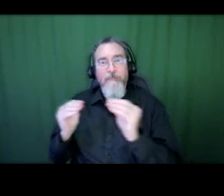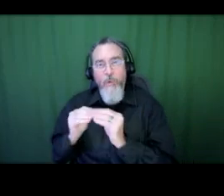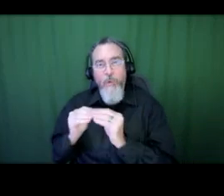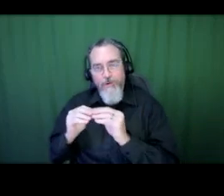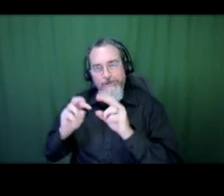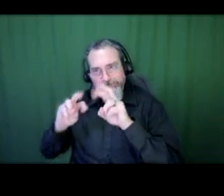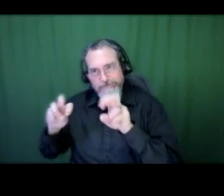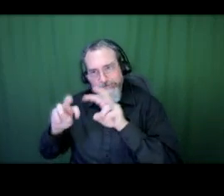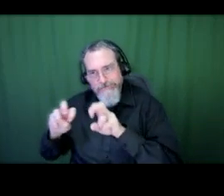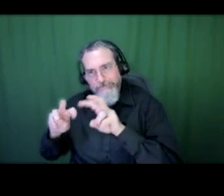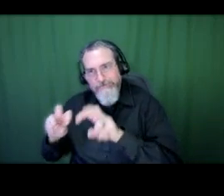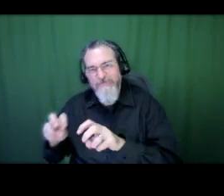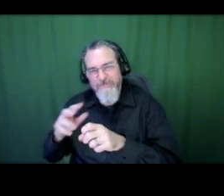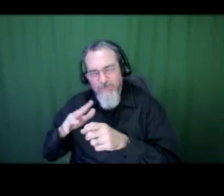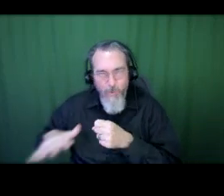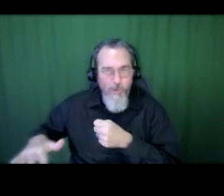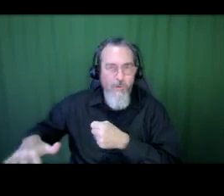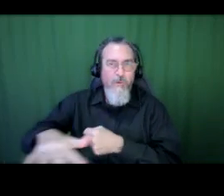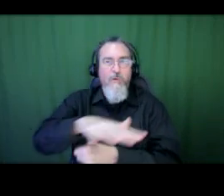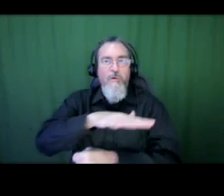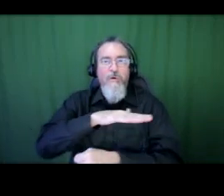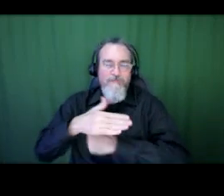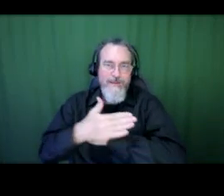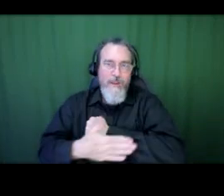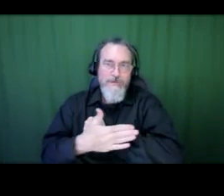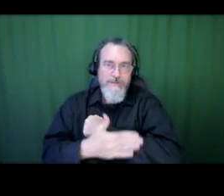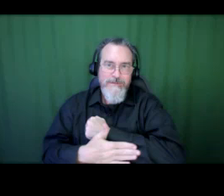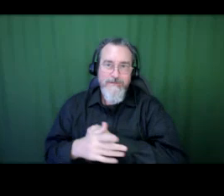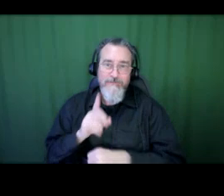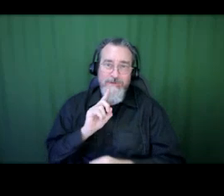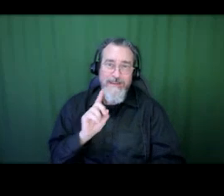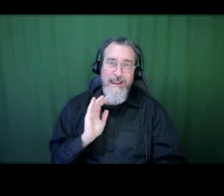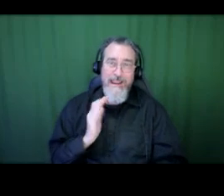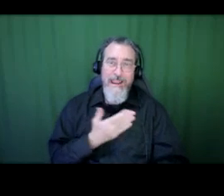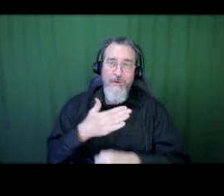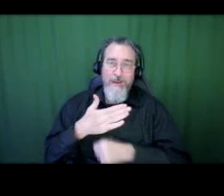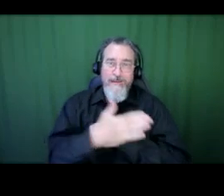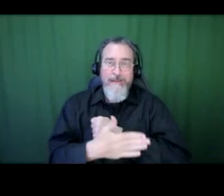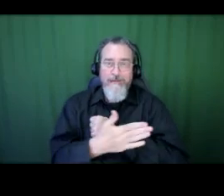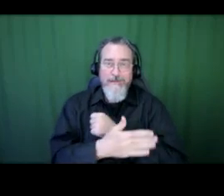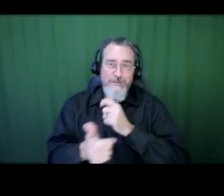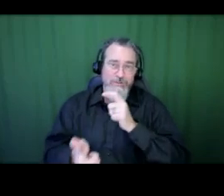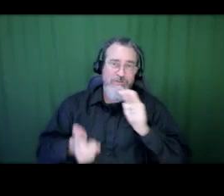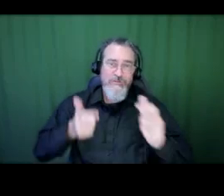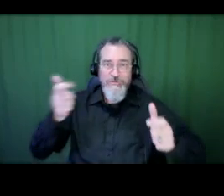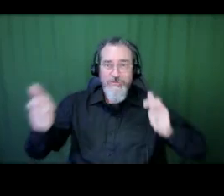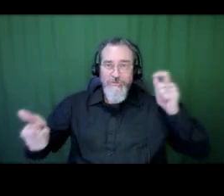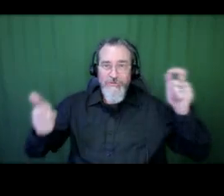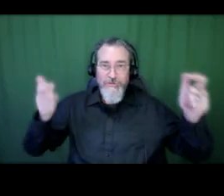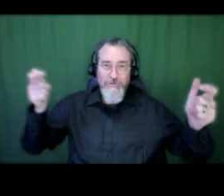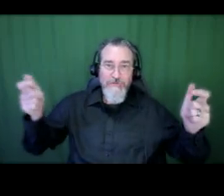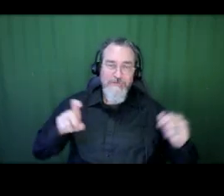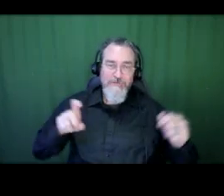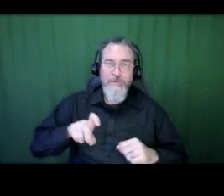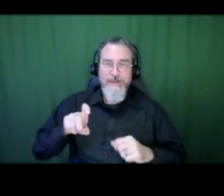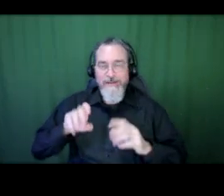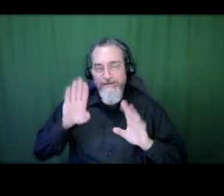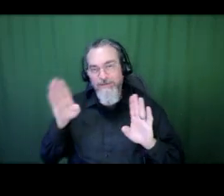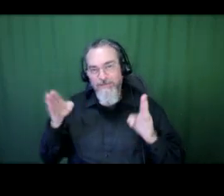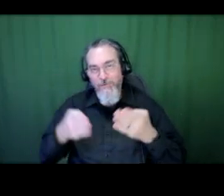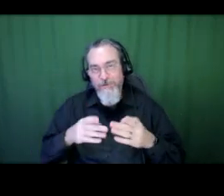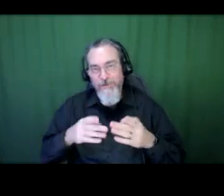the county. The county is far and wide, and so we want to be able to focus on the issues that are impacting different parts of